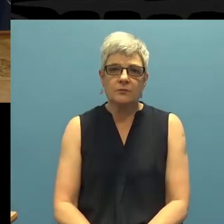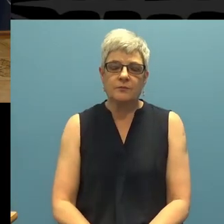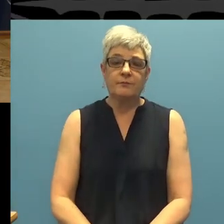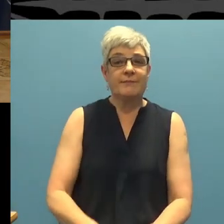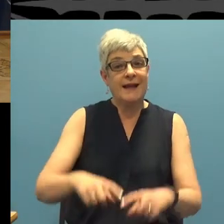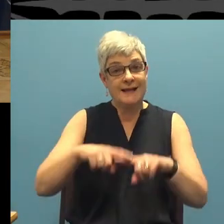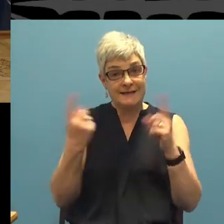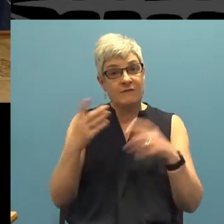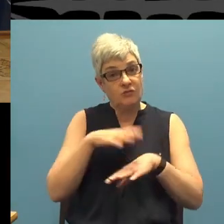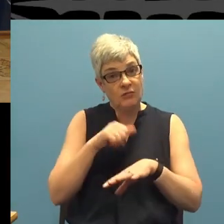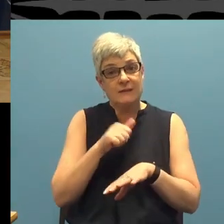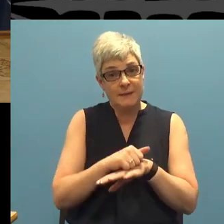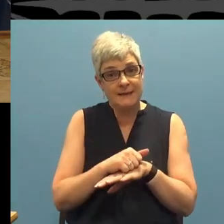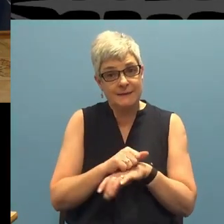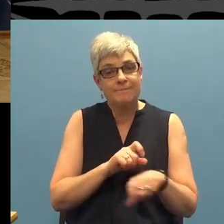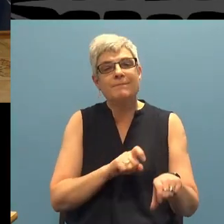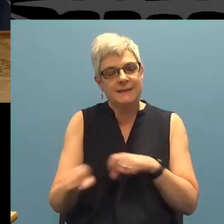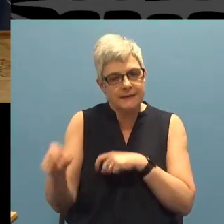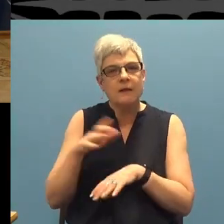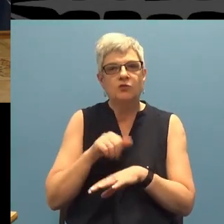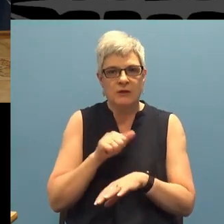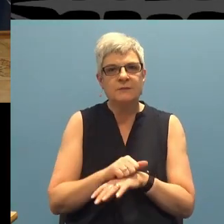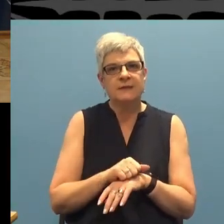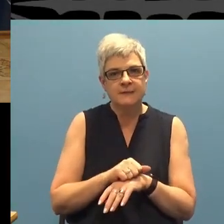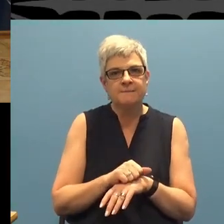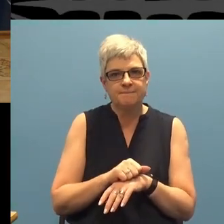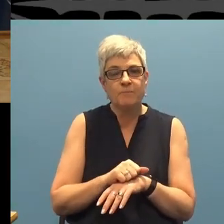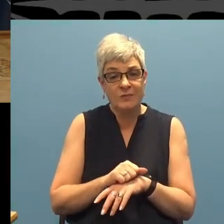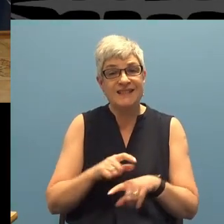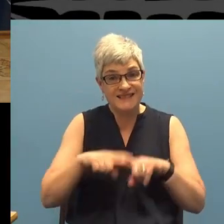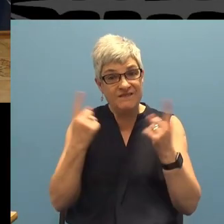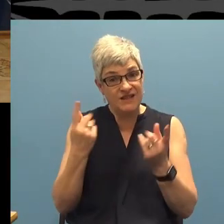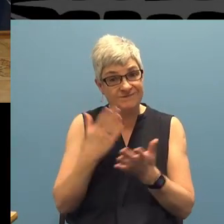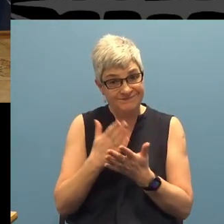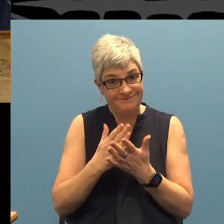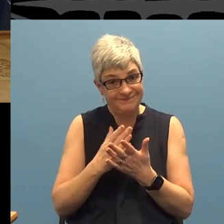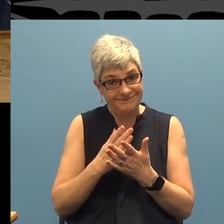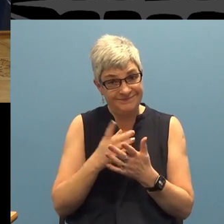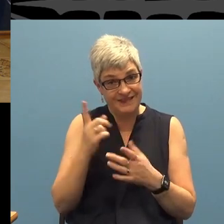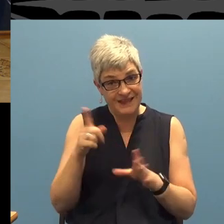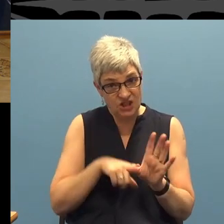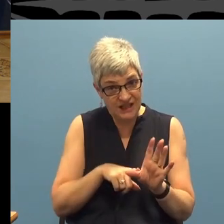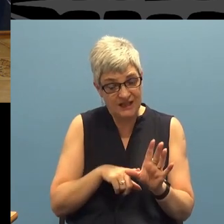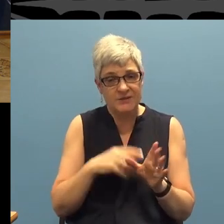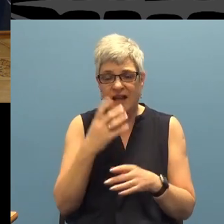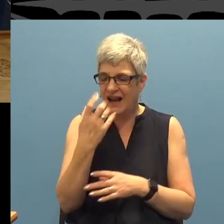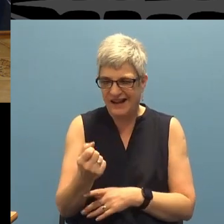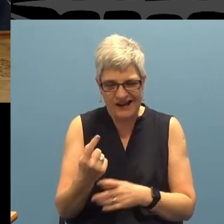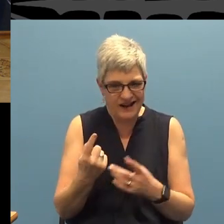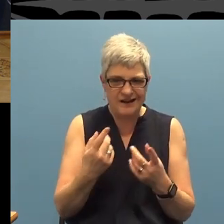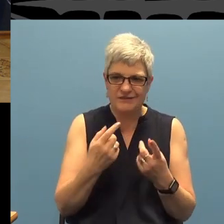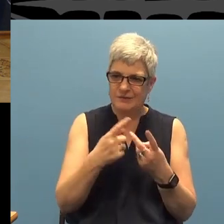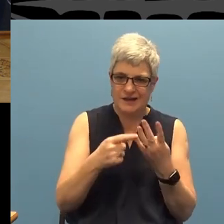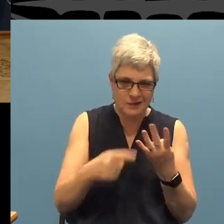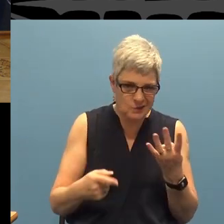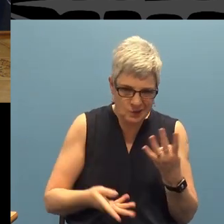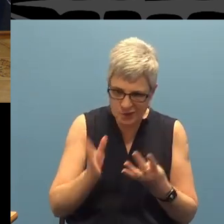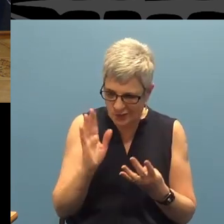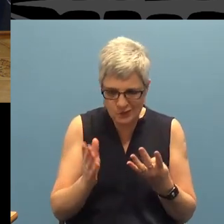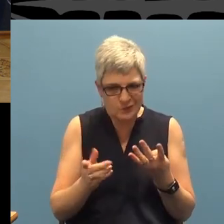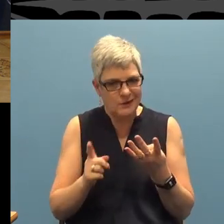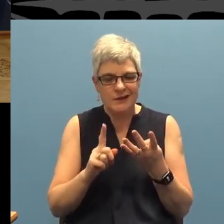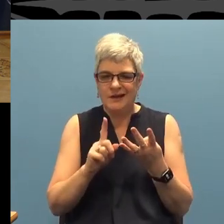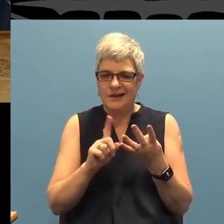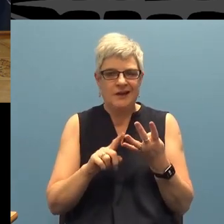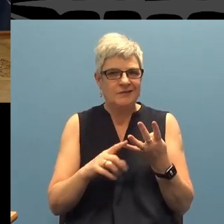Very different Christmas is still Christmas. It is different, isn't it? This year we can't have this, we can't go to such and such, we didn't